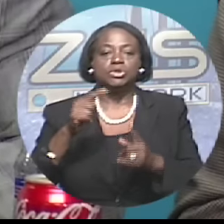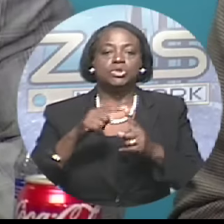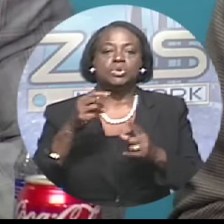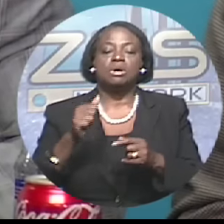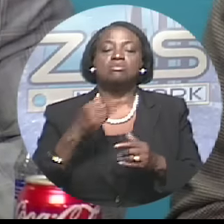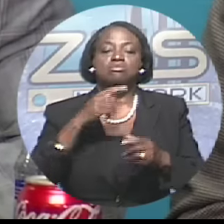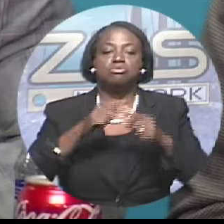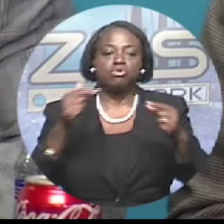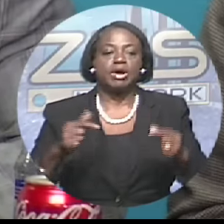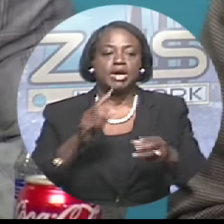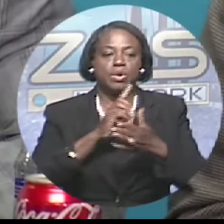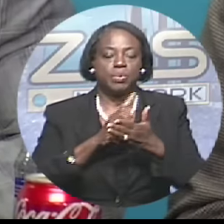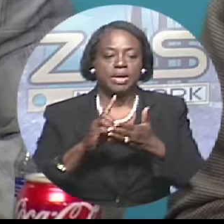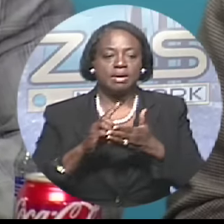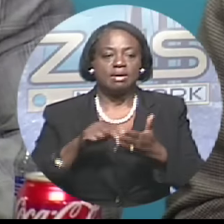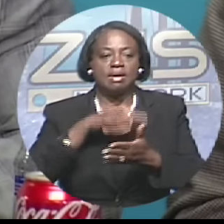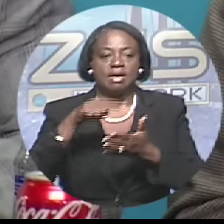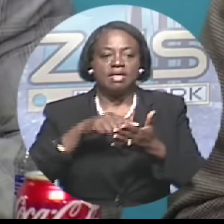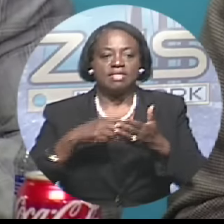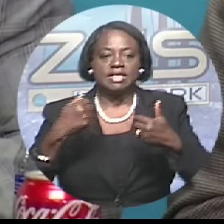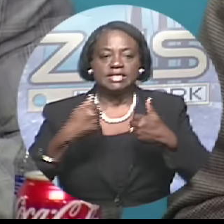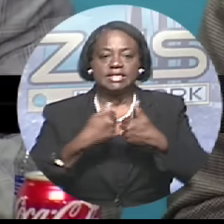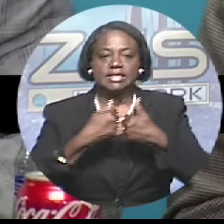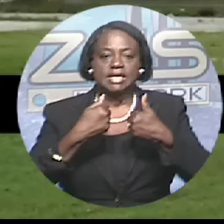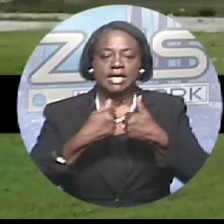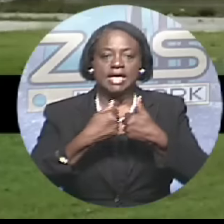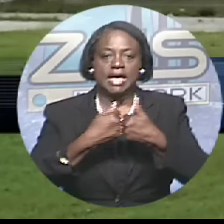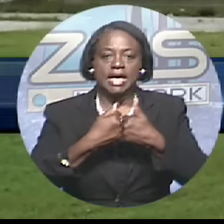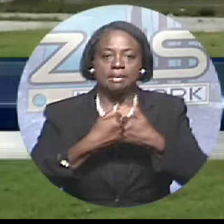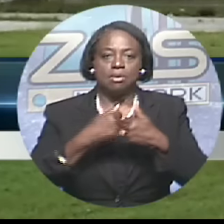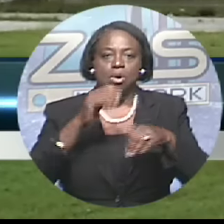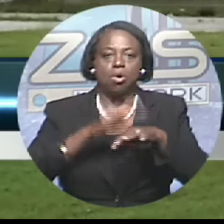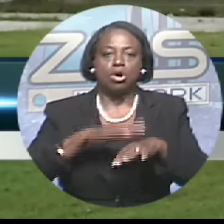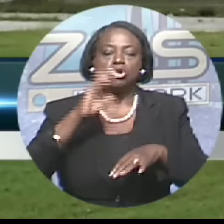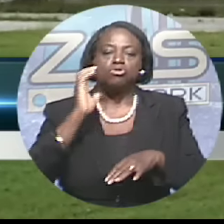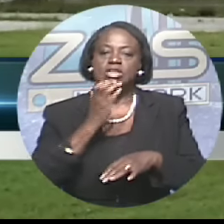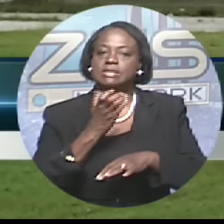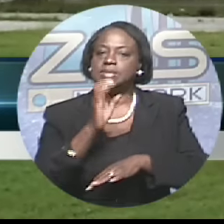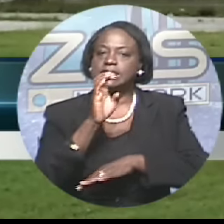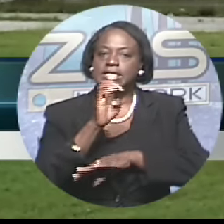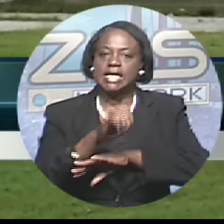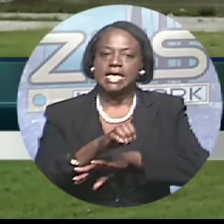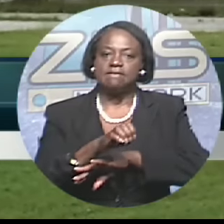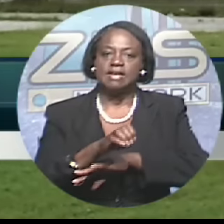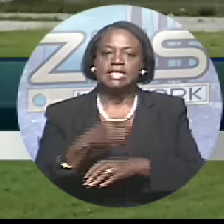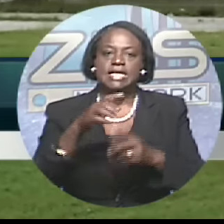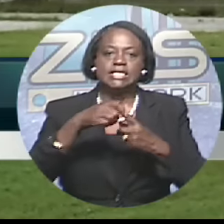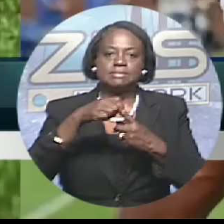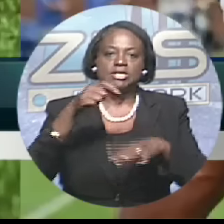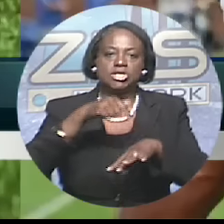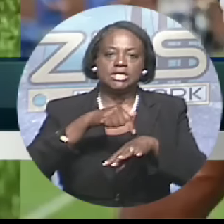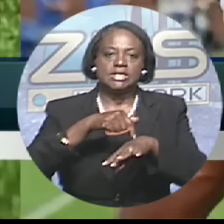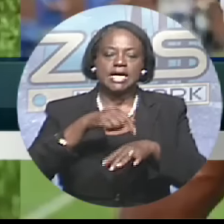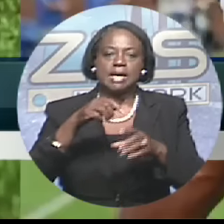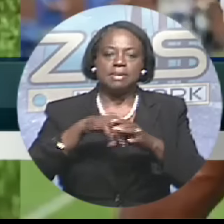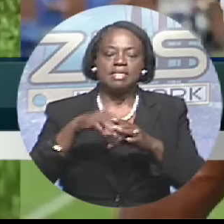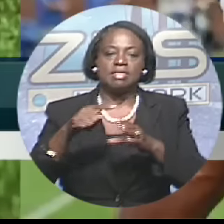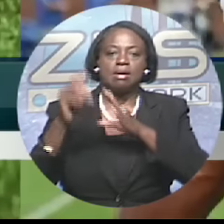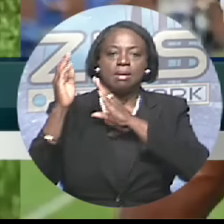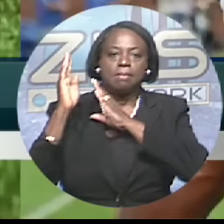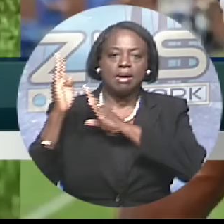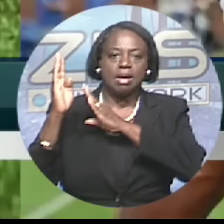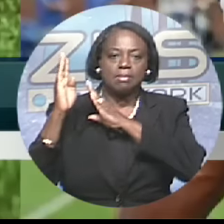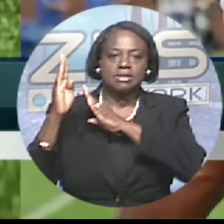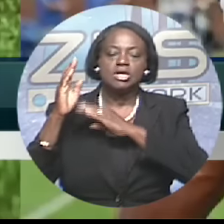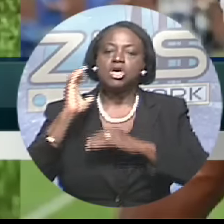game that we look forward to on Christmas Eve is a special time for the Bahamas. Christmas in the Bahamas is